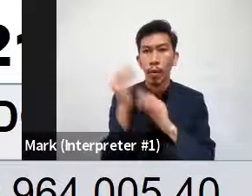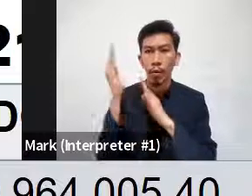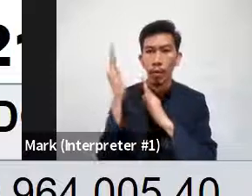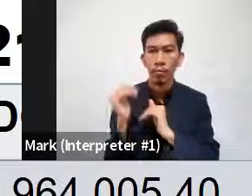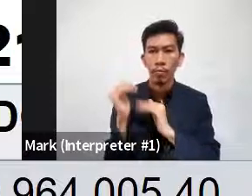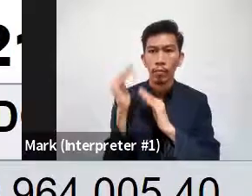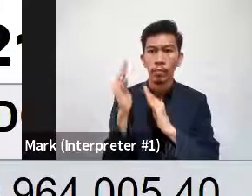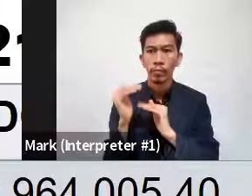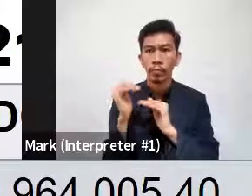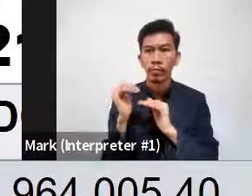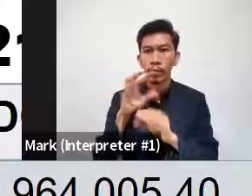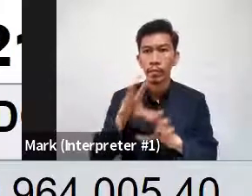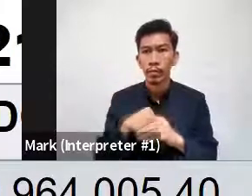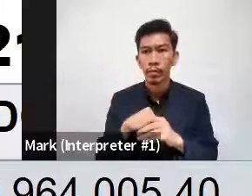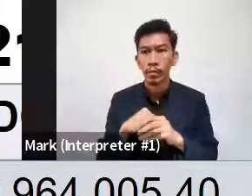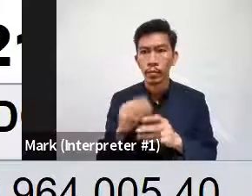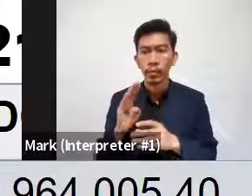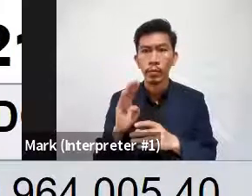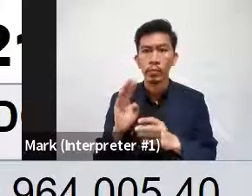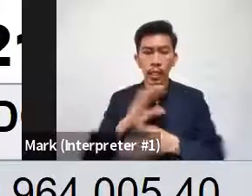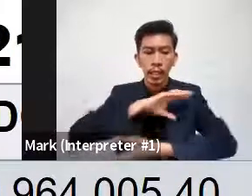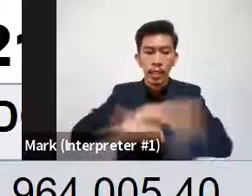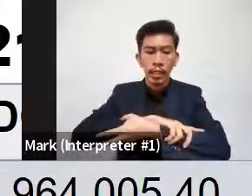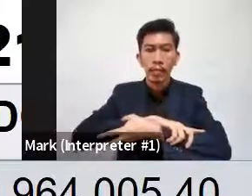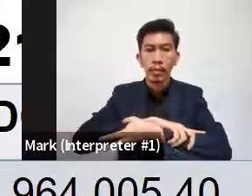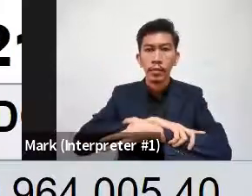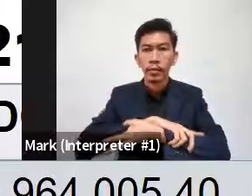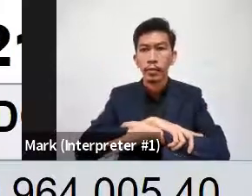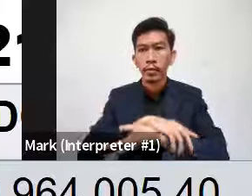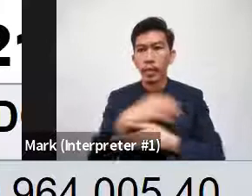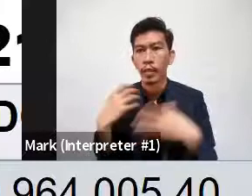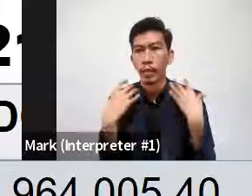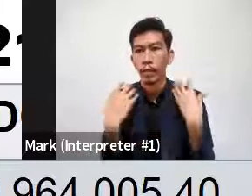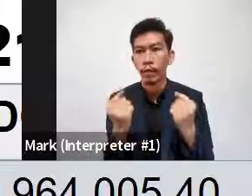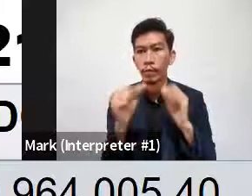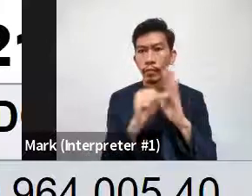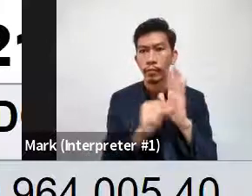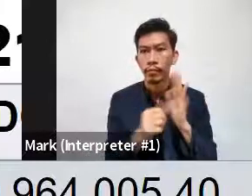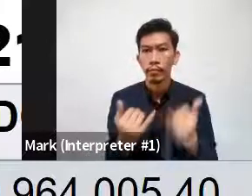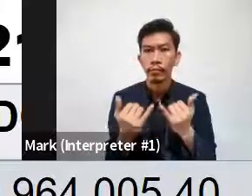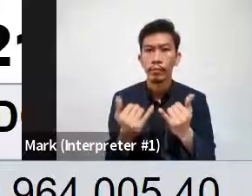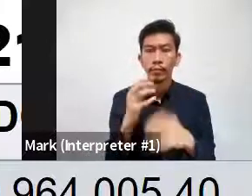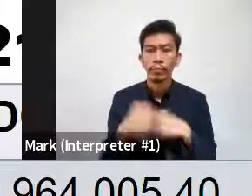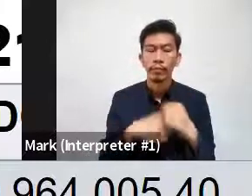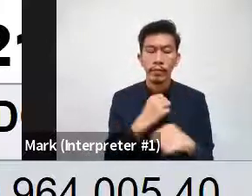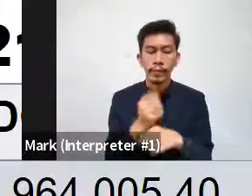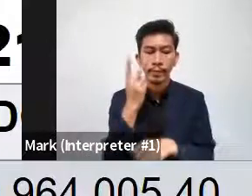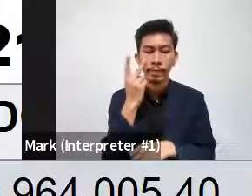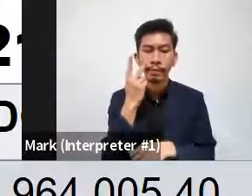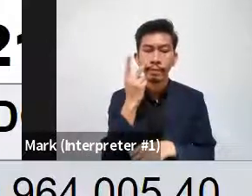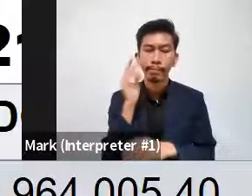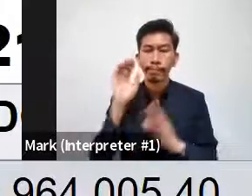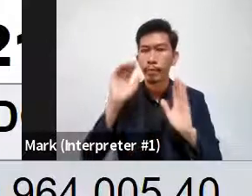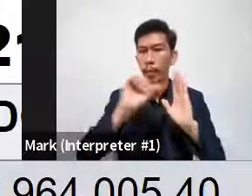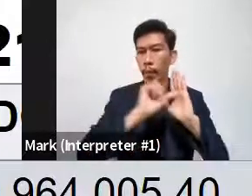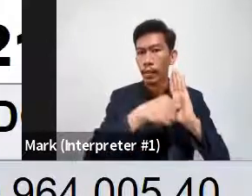in the Bayanihan to Recover as One Act this year. So as you can see, our focus is more on